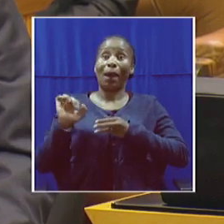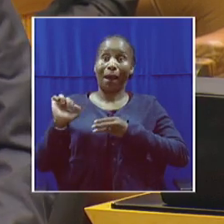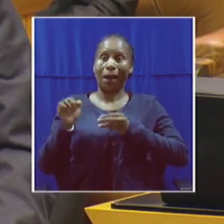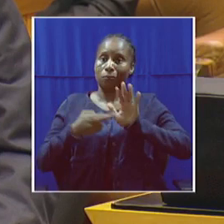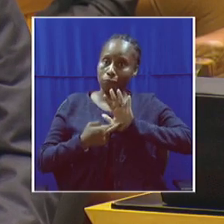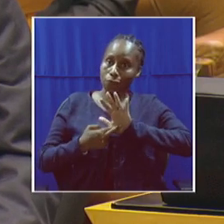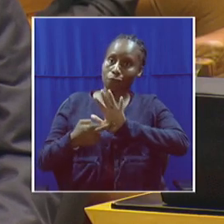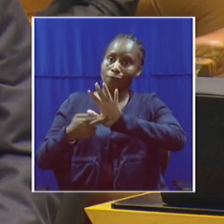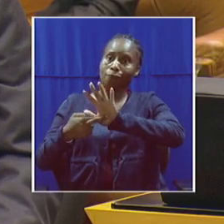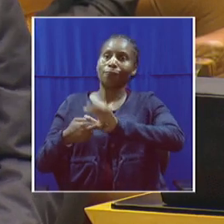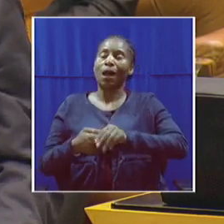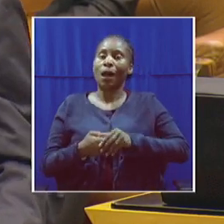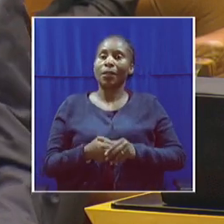means